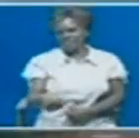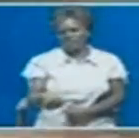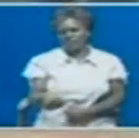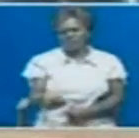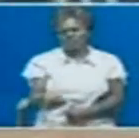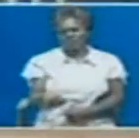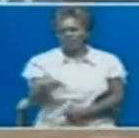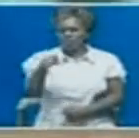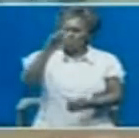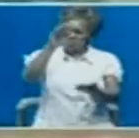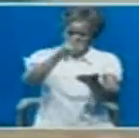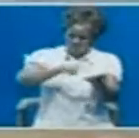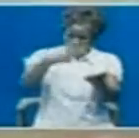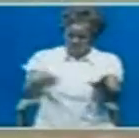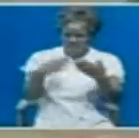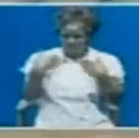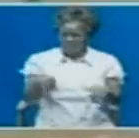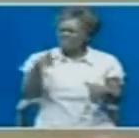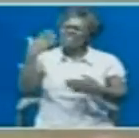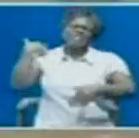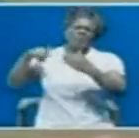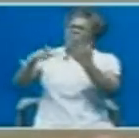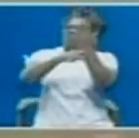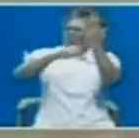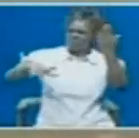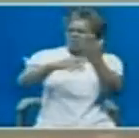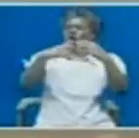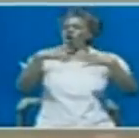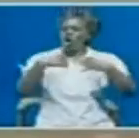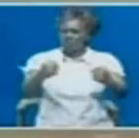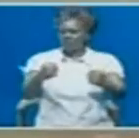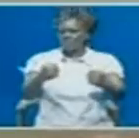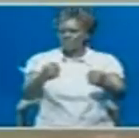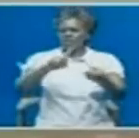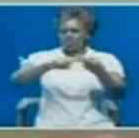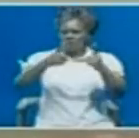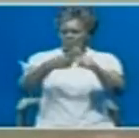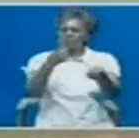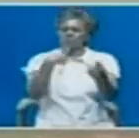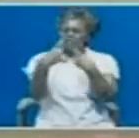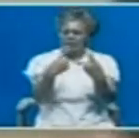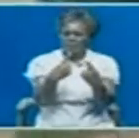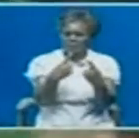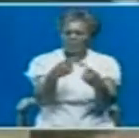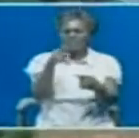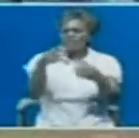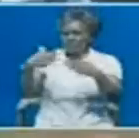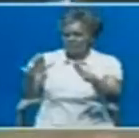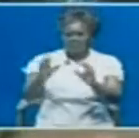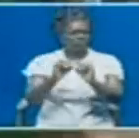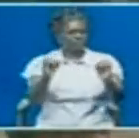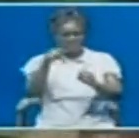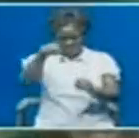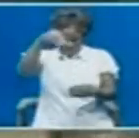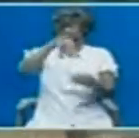dressing has gone down. I mean, Maurice was the guy who would dress, and he was confident, and he'd stand and speak and inspire people. That is not gone. It's still inside of